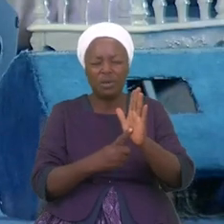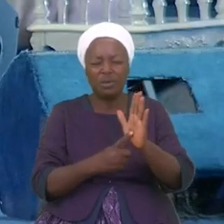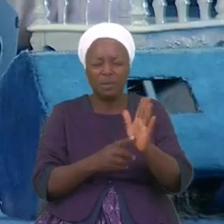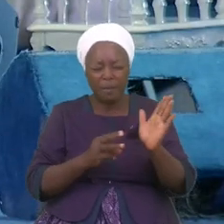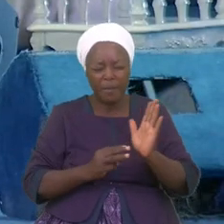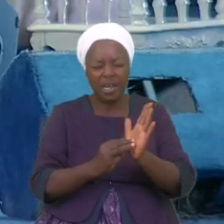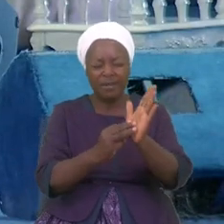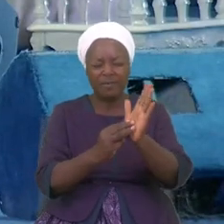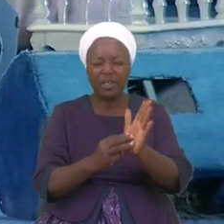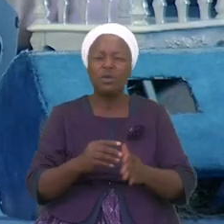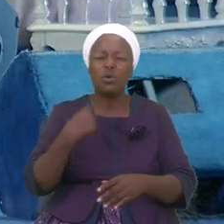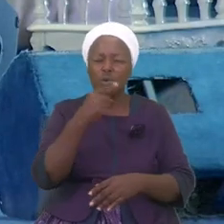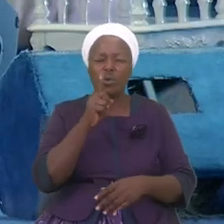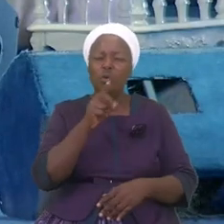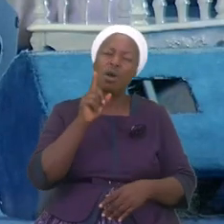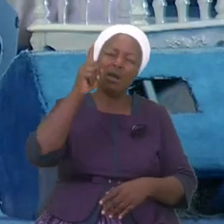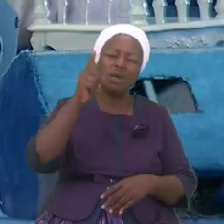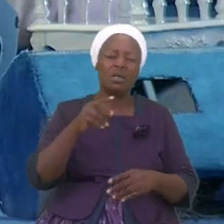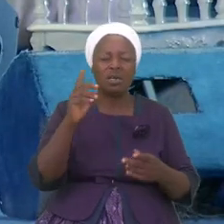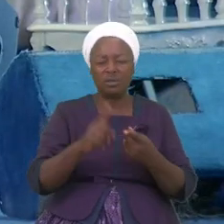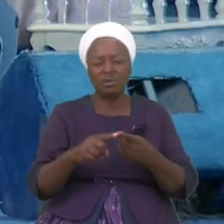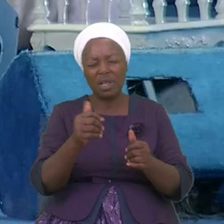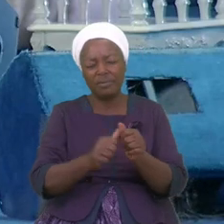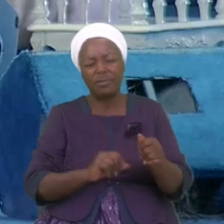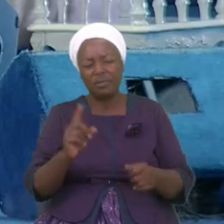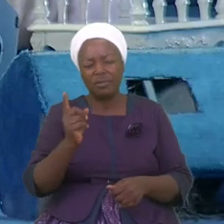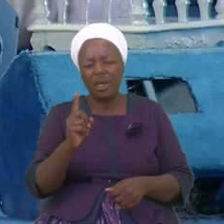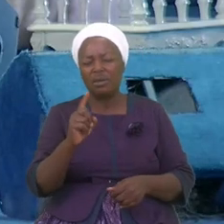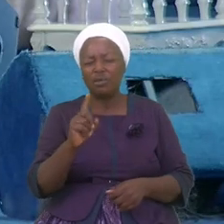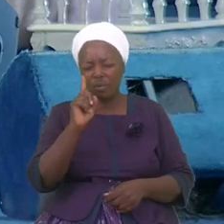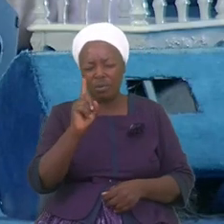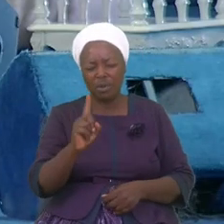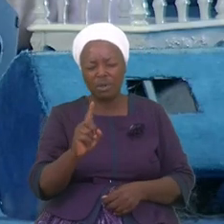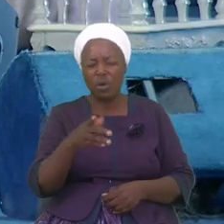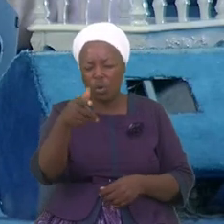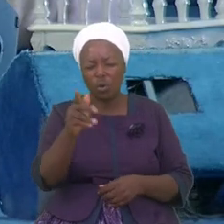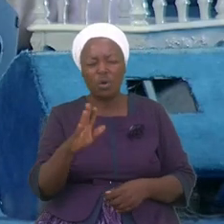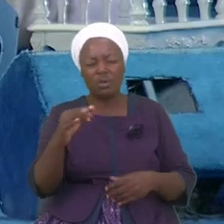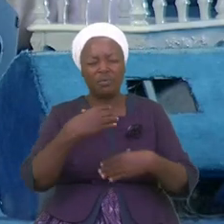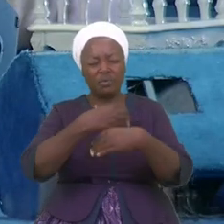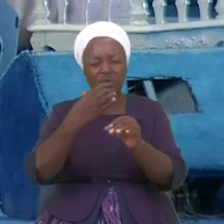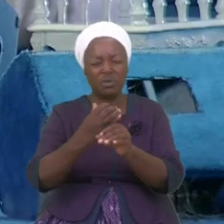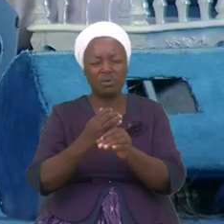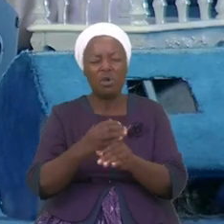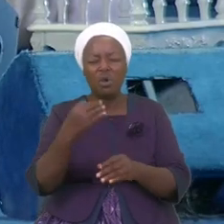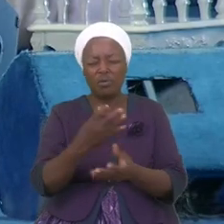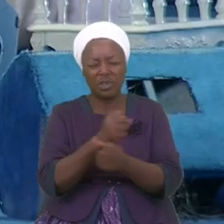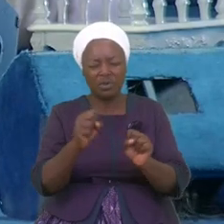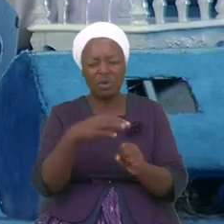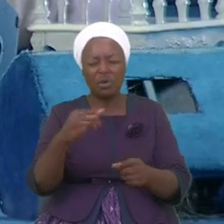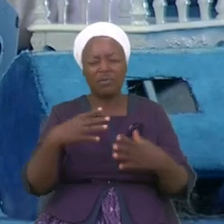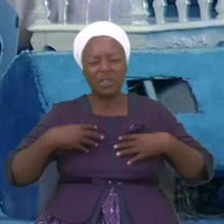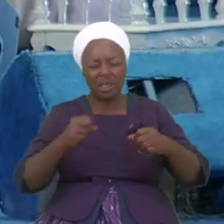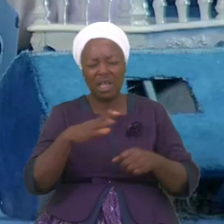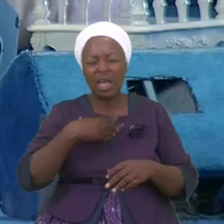manifest who you are to everyone. God of creation, God of redemption, of salvation, of healing,